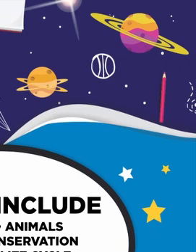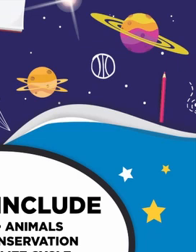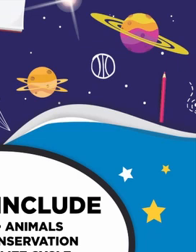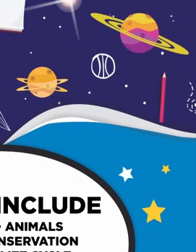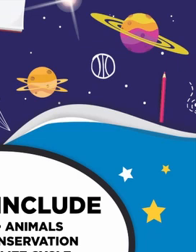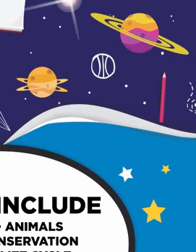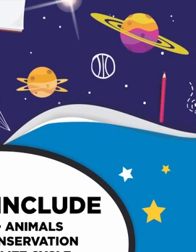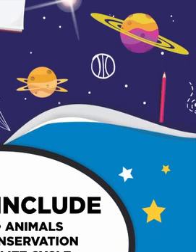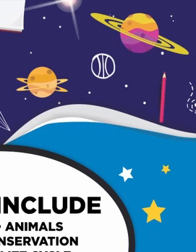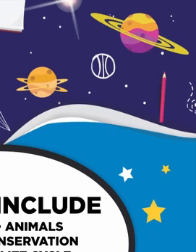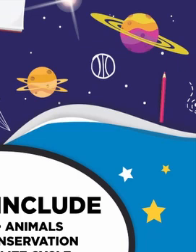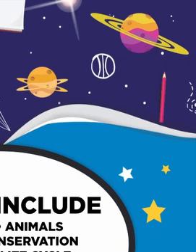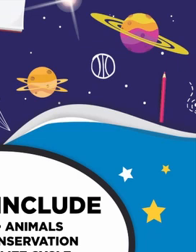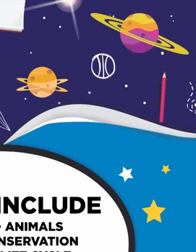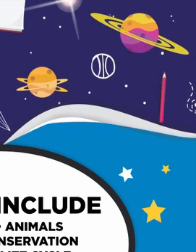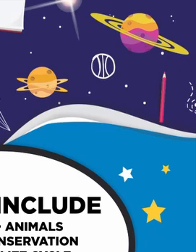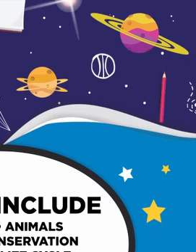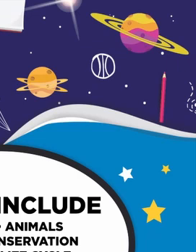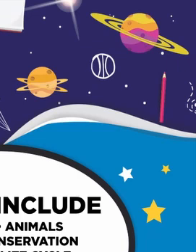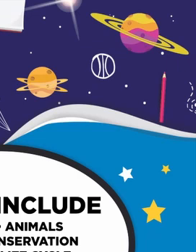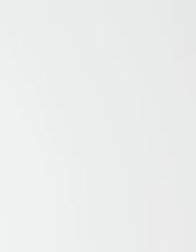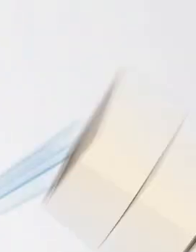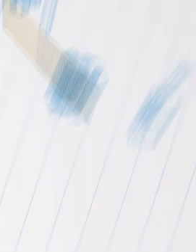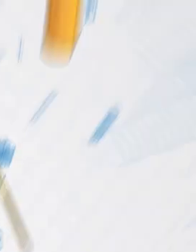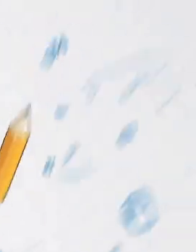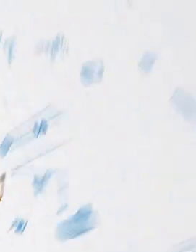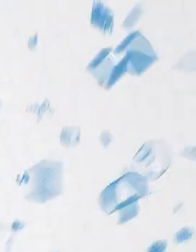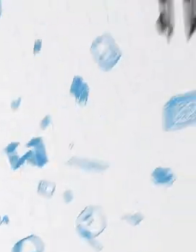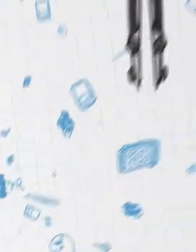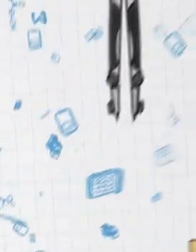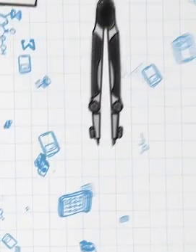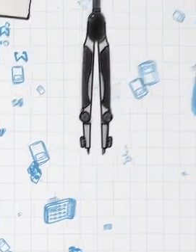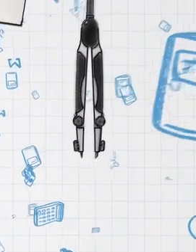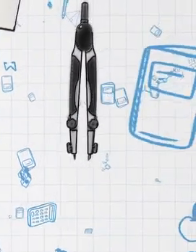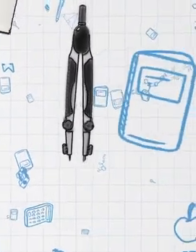distribute countrywide in over 10 different languages.